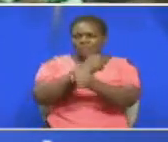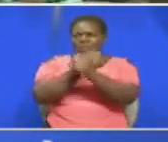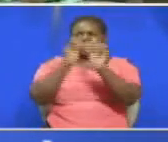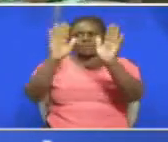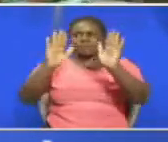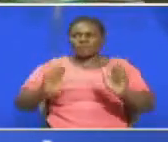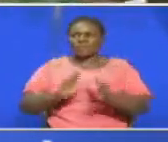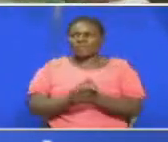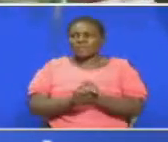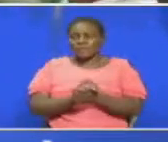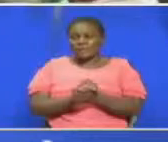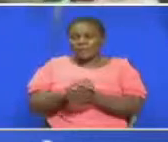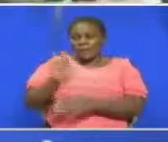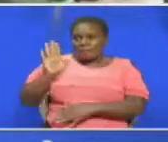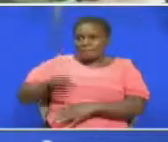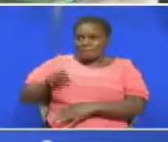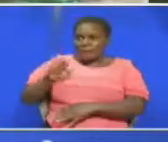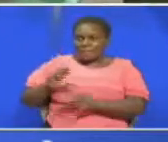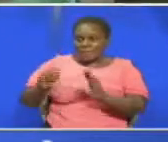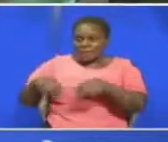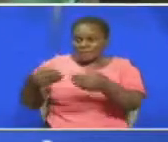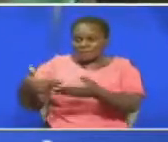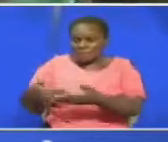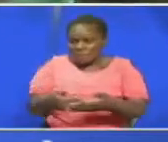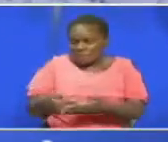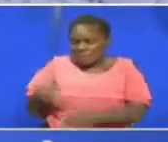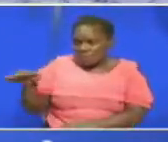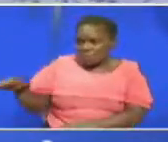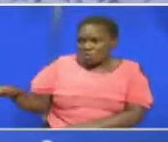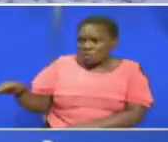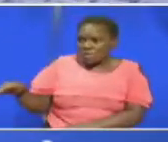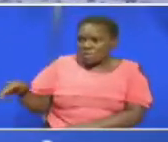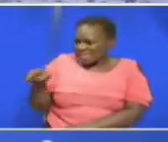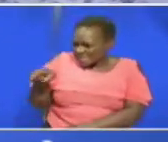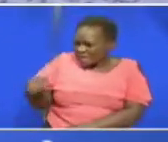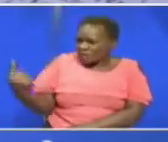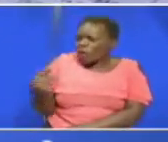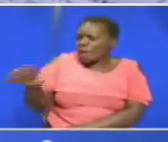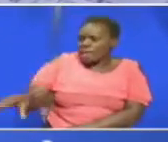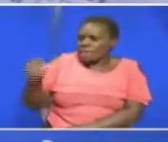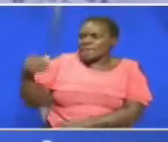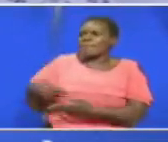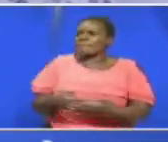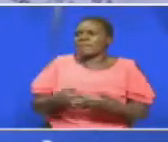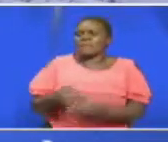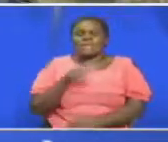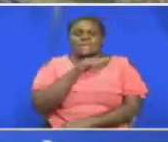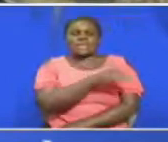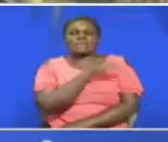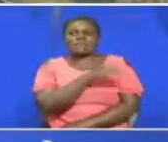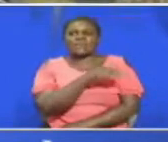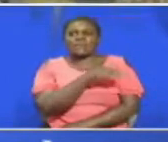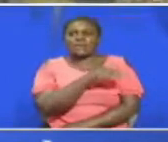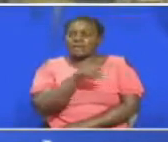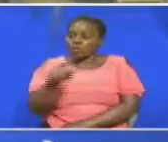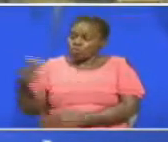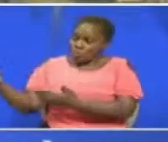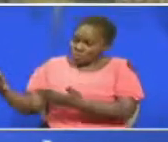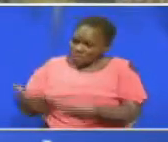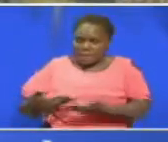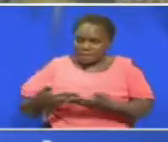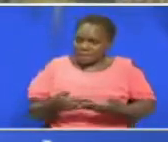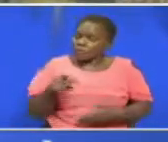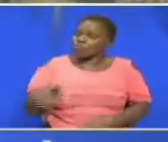key here. Once a mother books her child here in the morning, only she can pick the child in the evening. Wewe unamleta